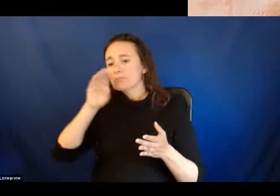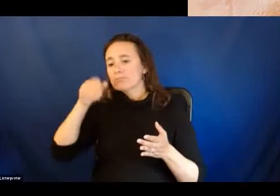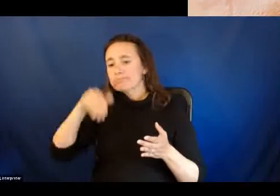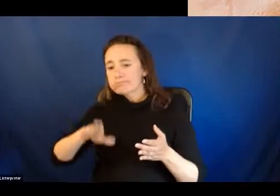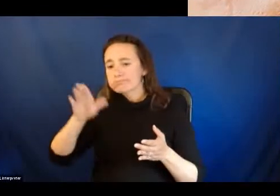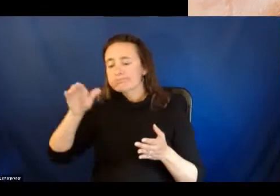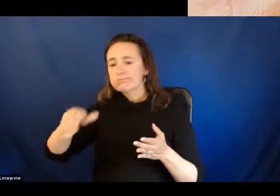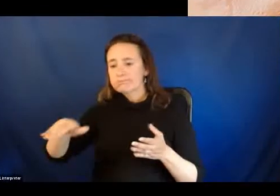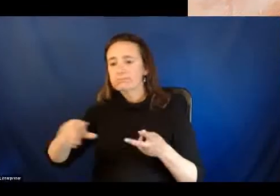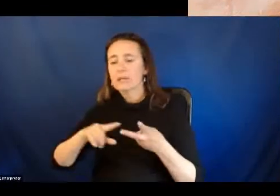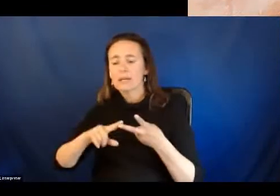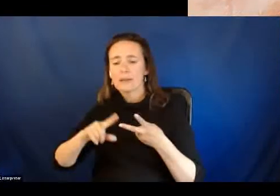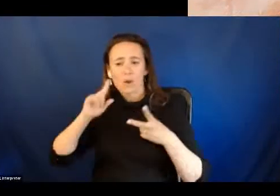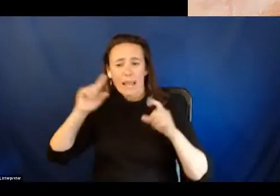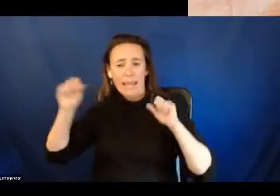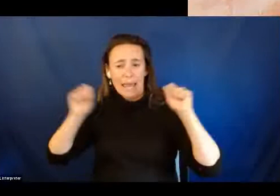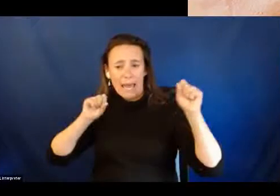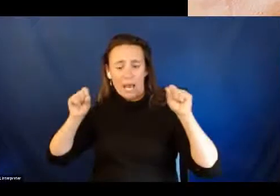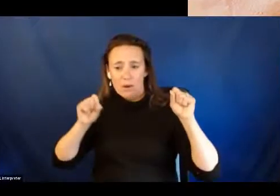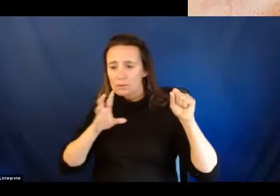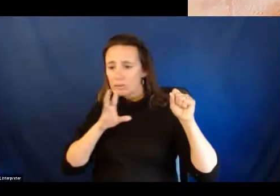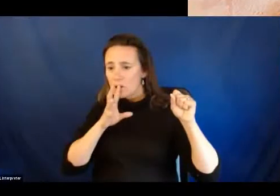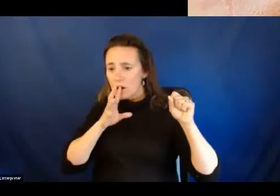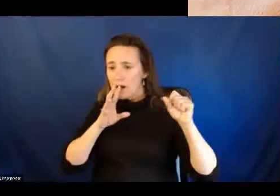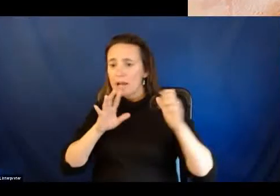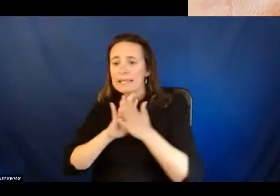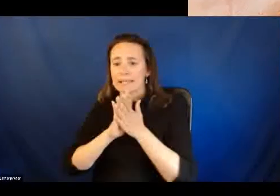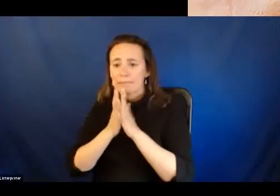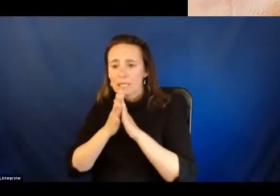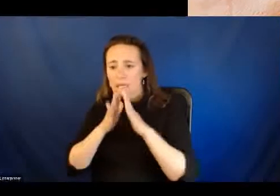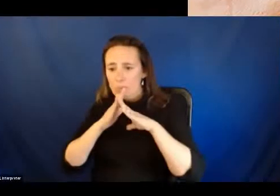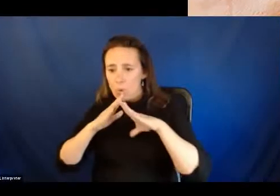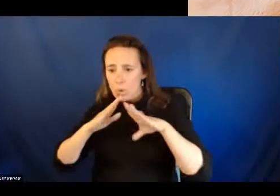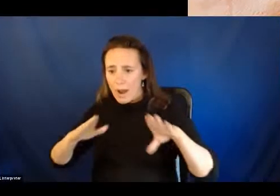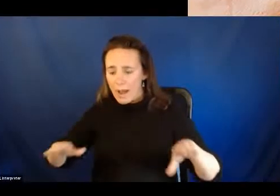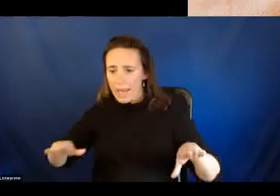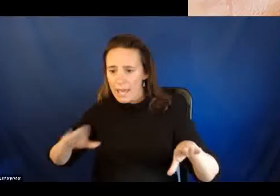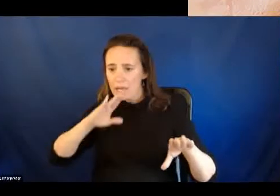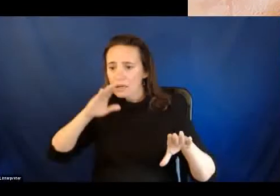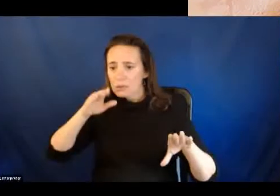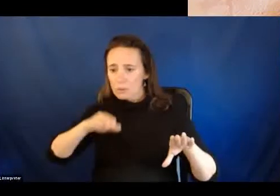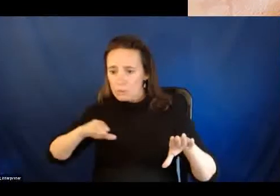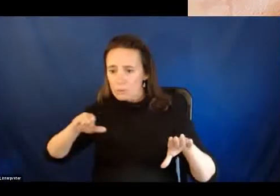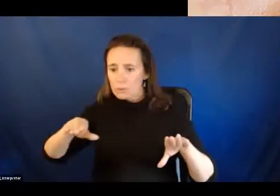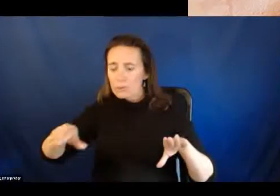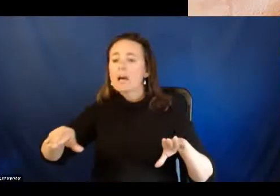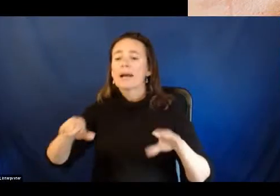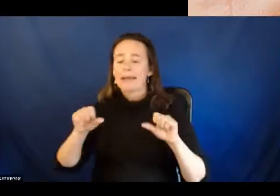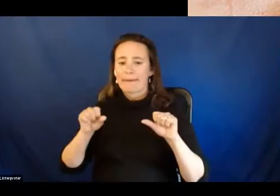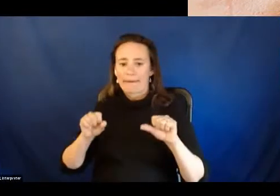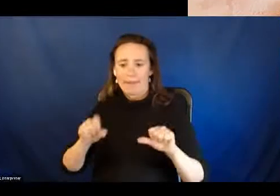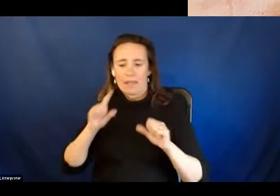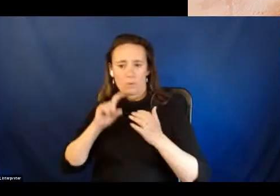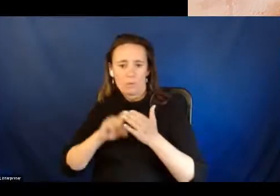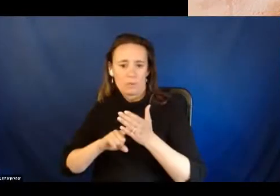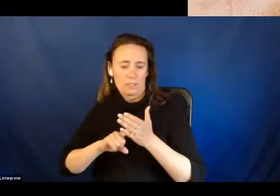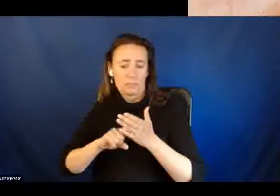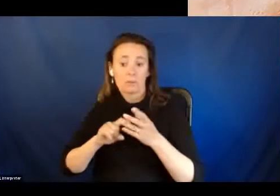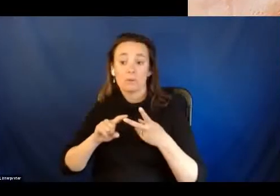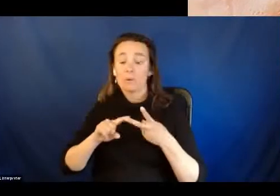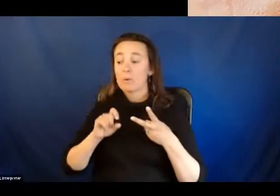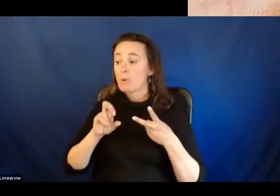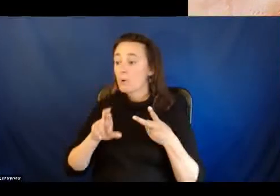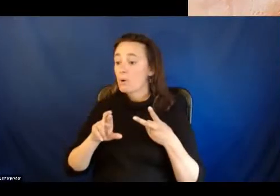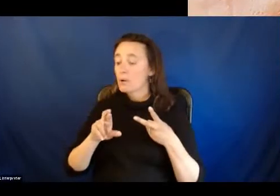talking really loudly and then they suddenly get very quiet, that's an indicator of different things. We can indicate that by saying